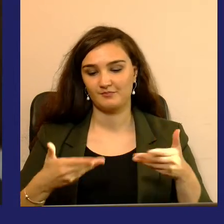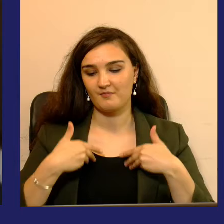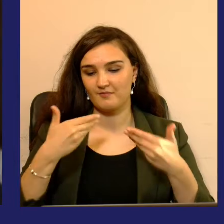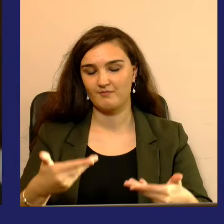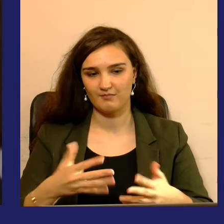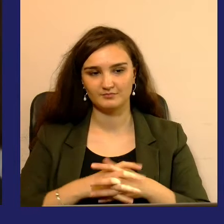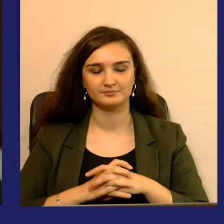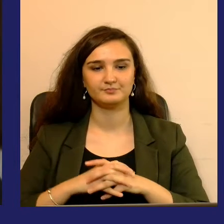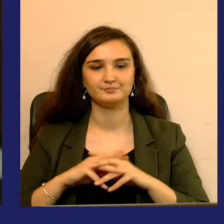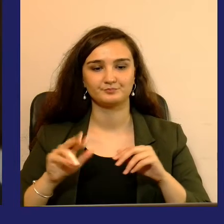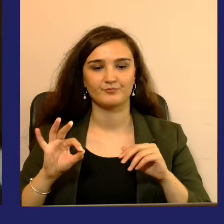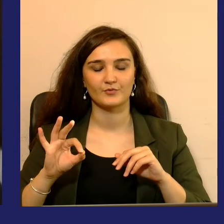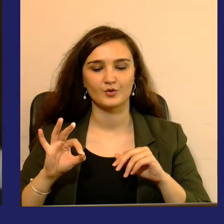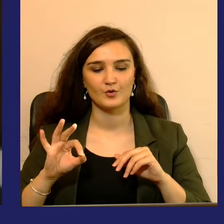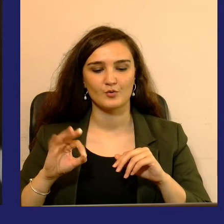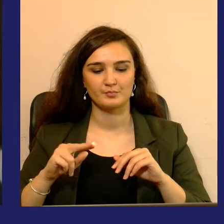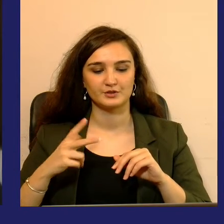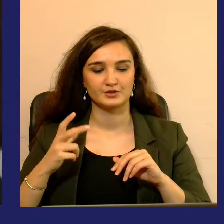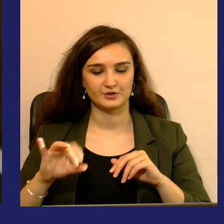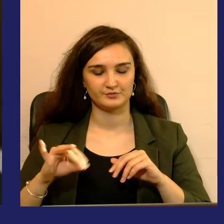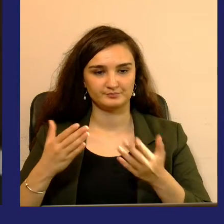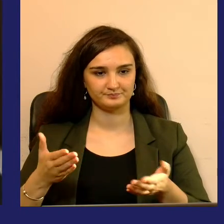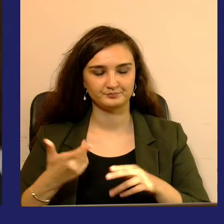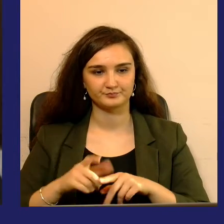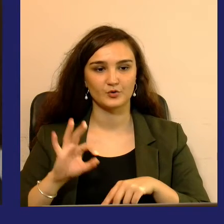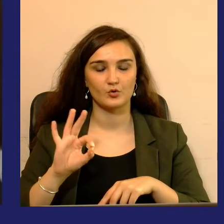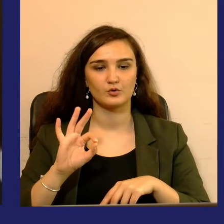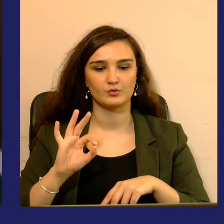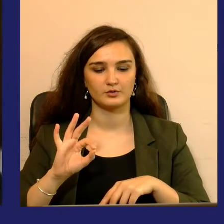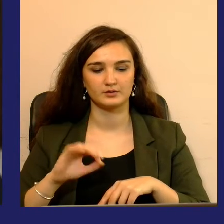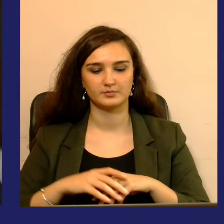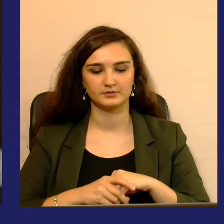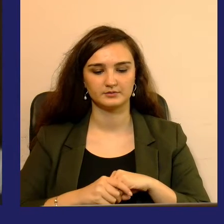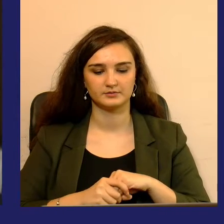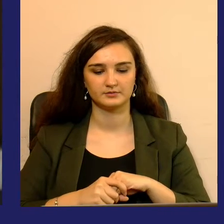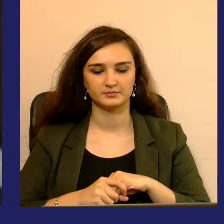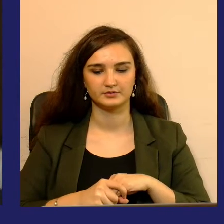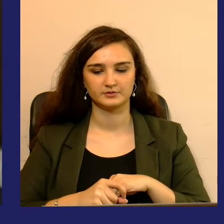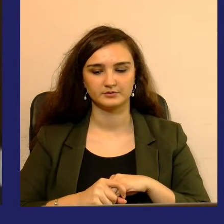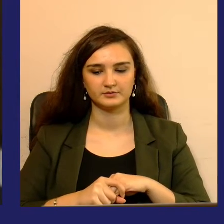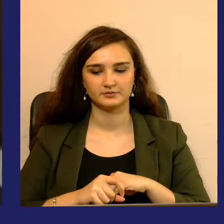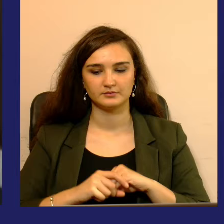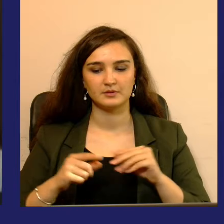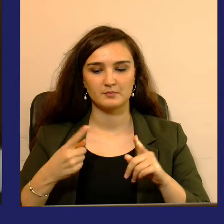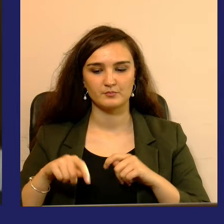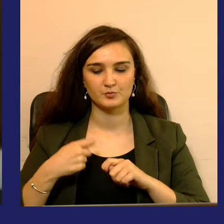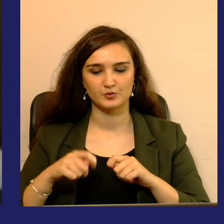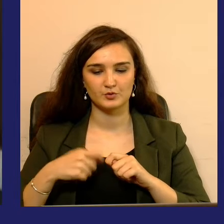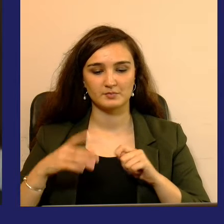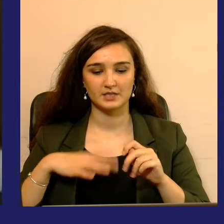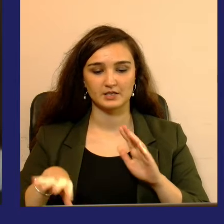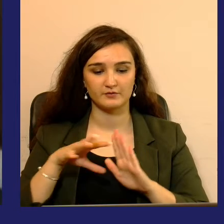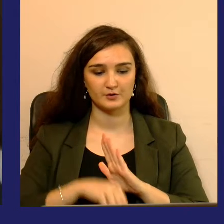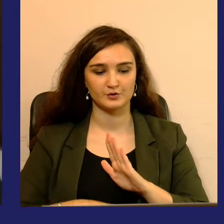Helen and I are extremely happy to be co-sponsors of this important event in Georgia and wherever else people might